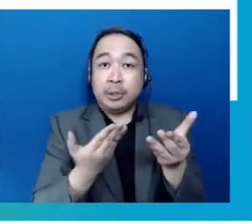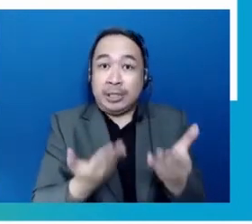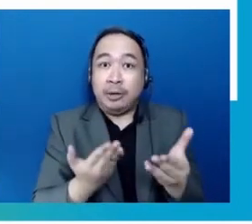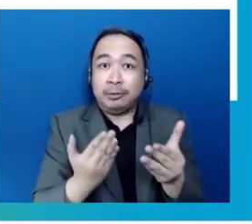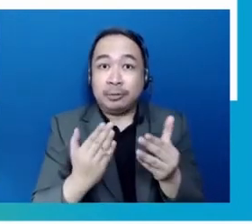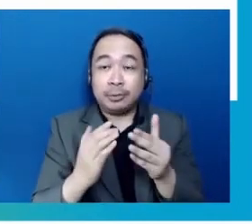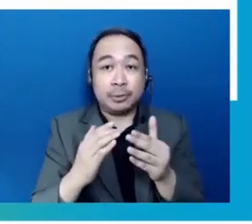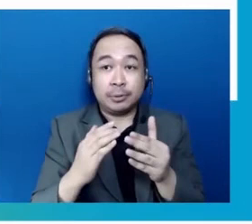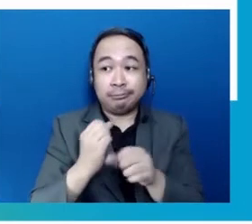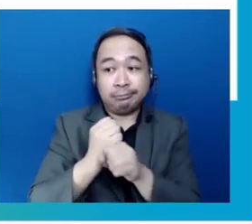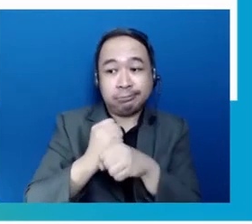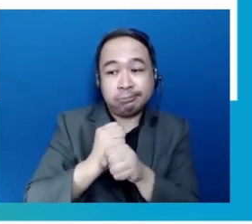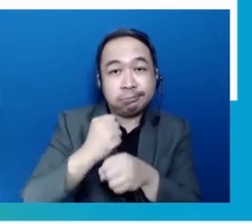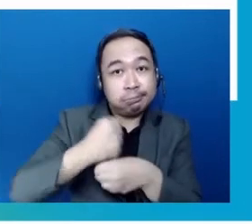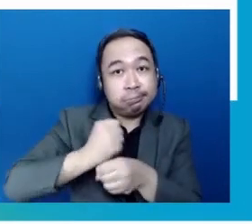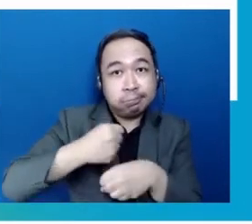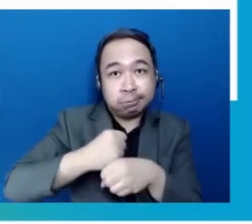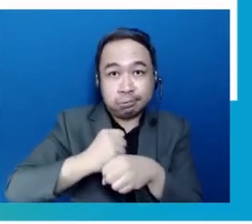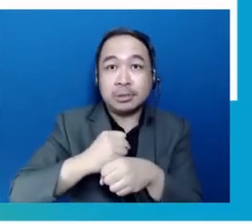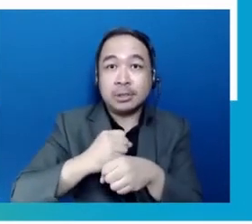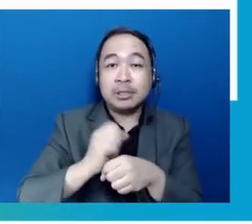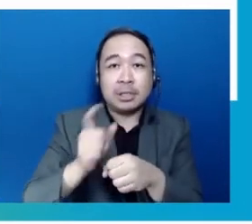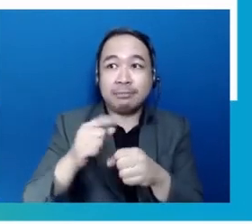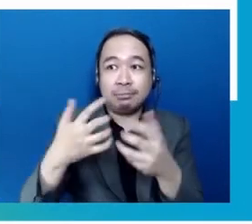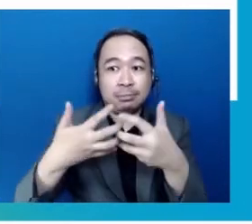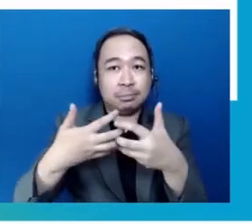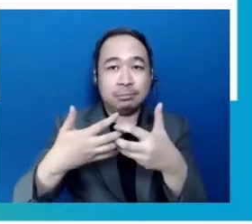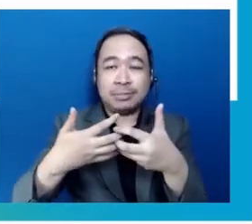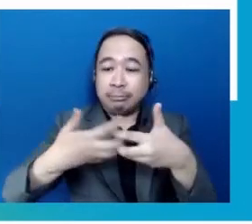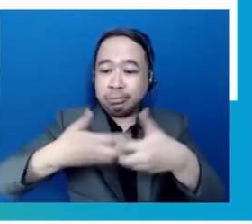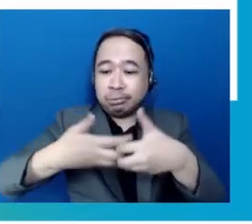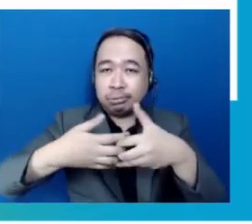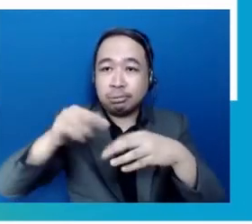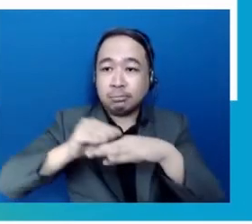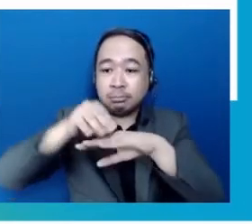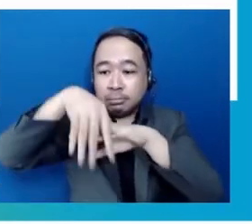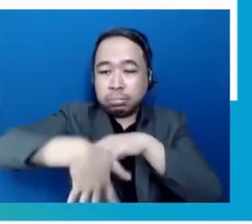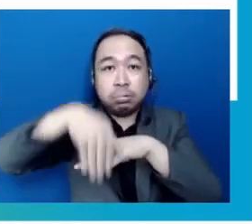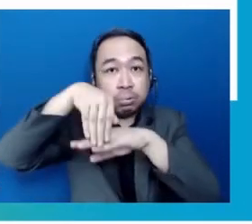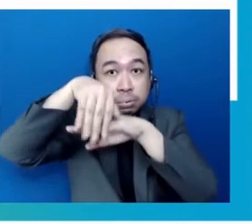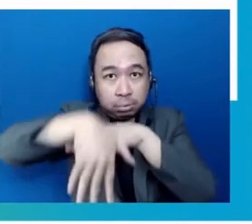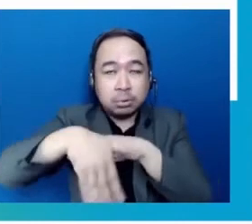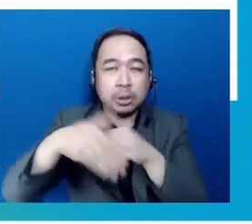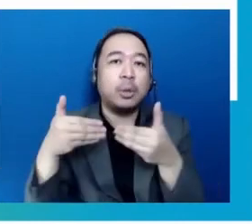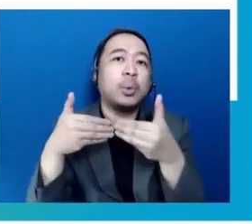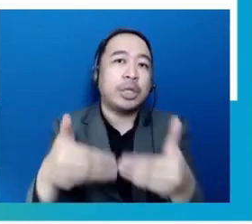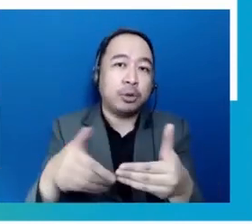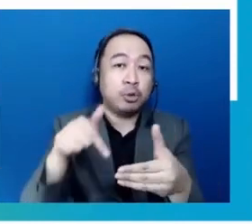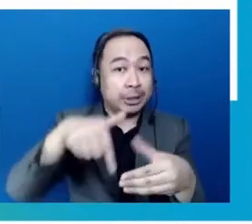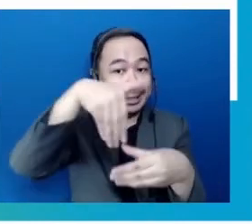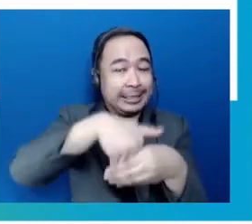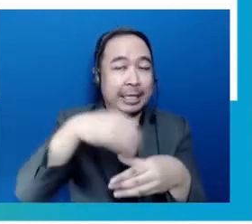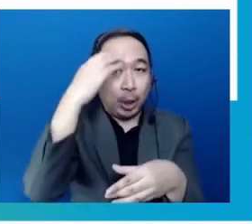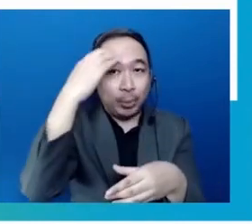a dam is currently underway. So the local communities who work with the NGO forum along with local NGO